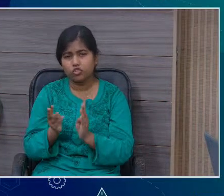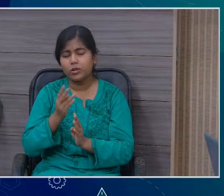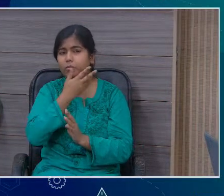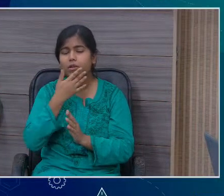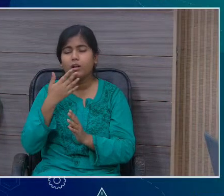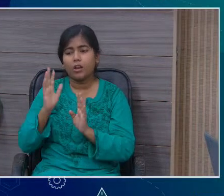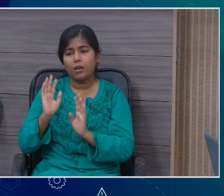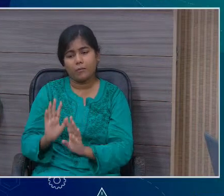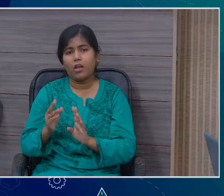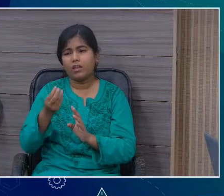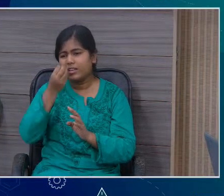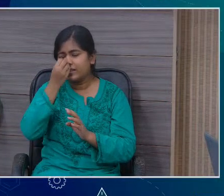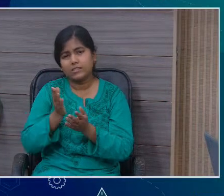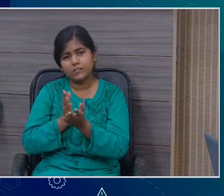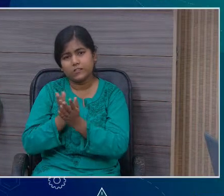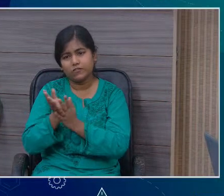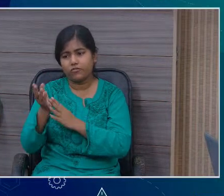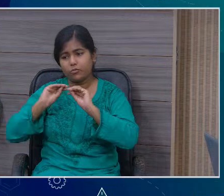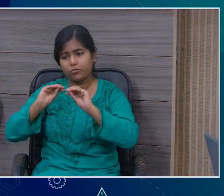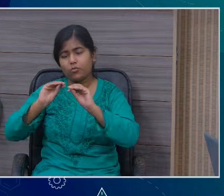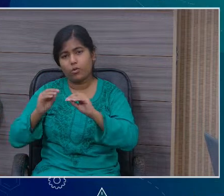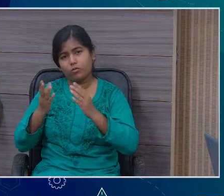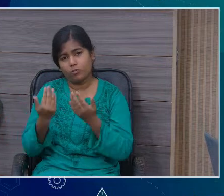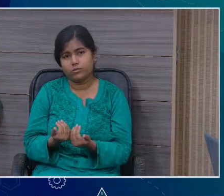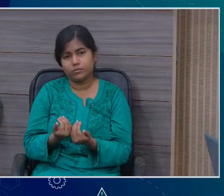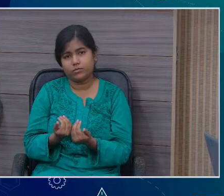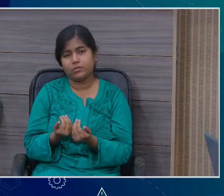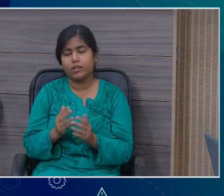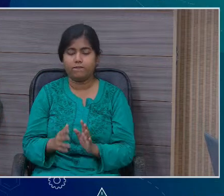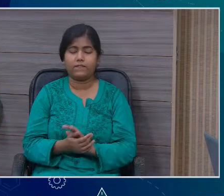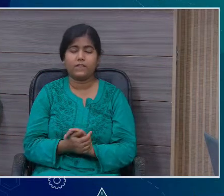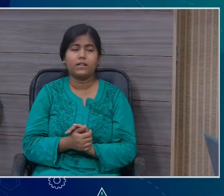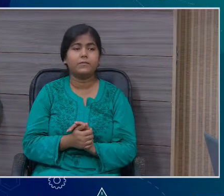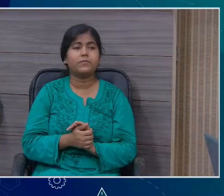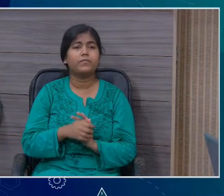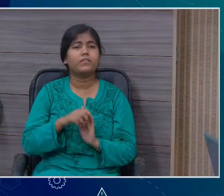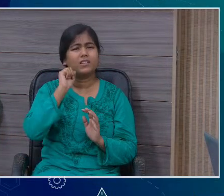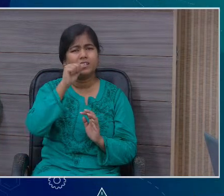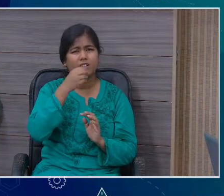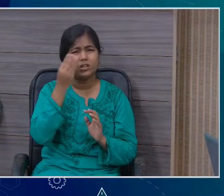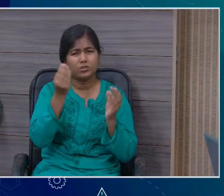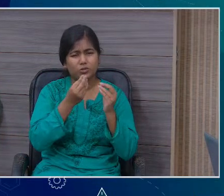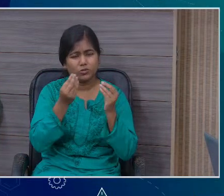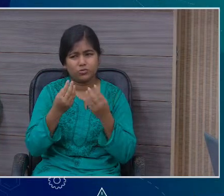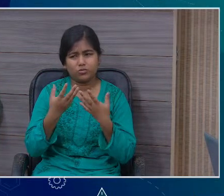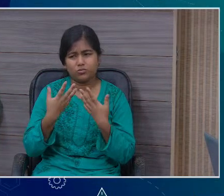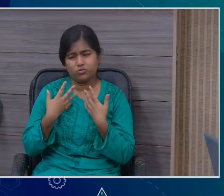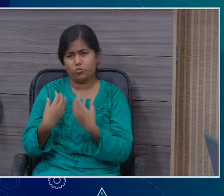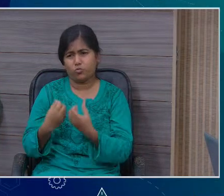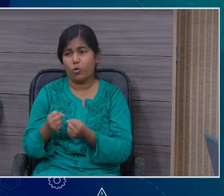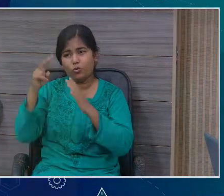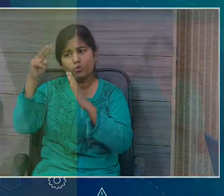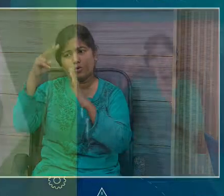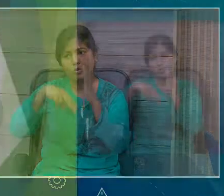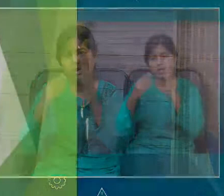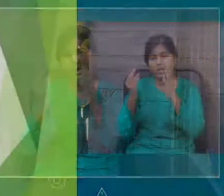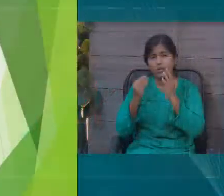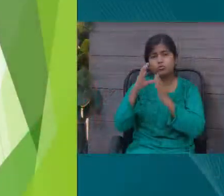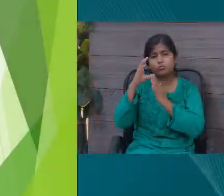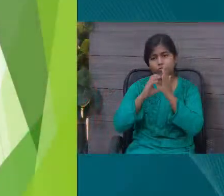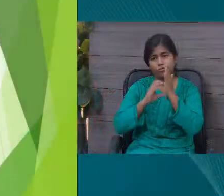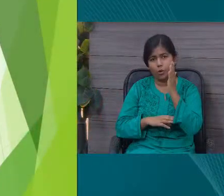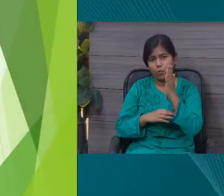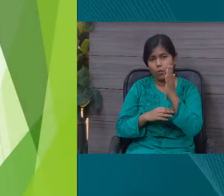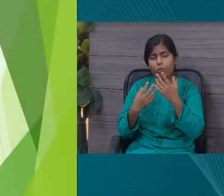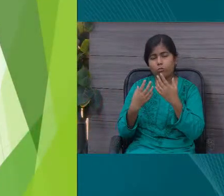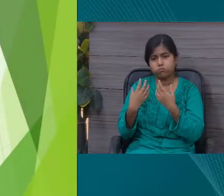easily taught to the children. Exactly. Okay. Would you like to read out certain parts of the second part? Exactly. The second part